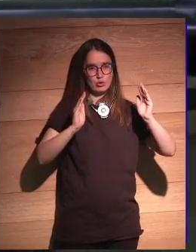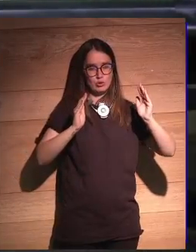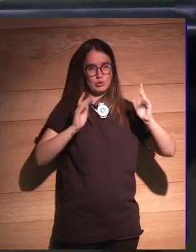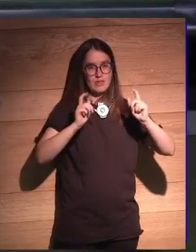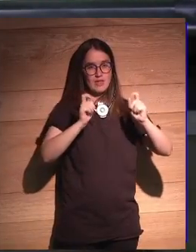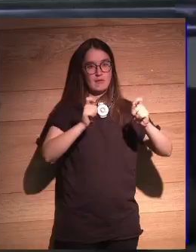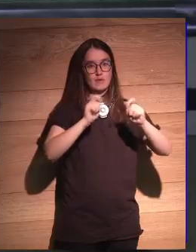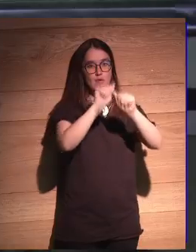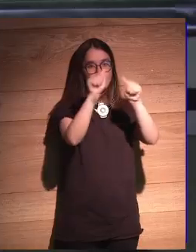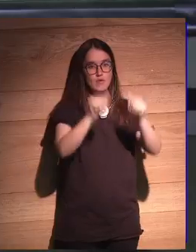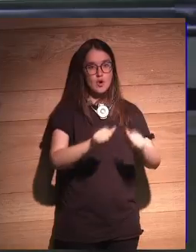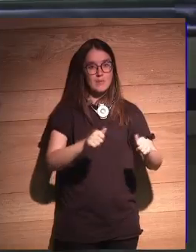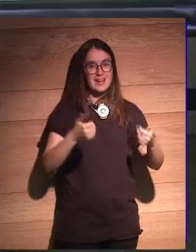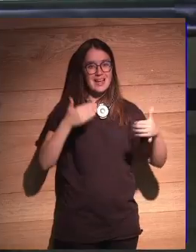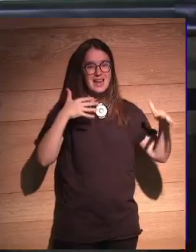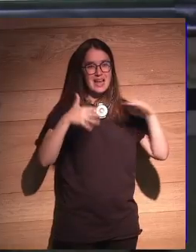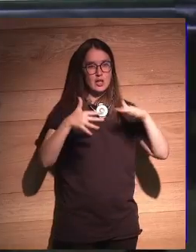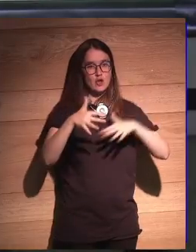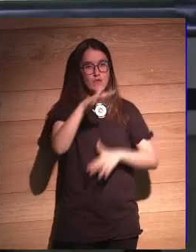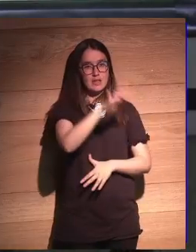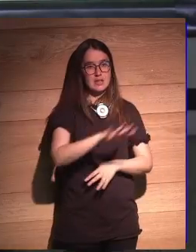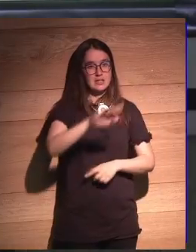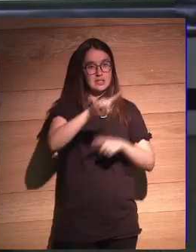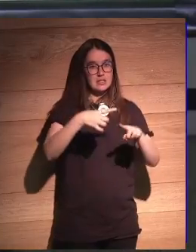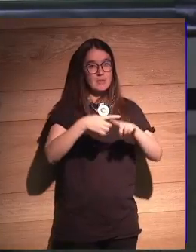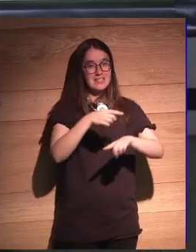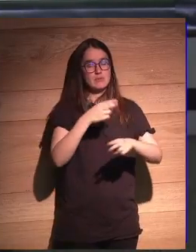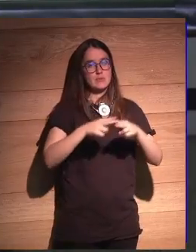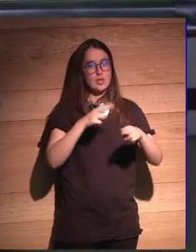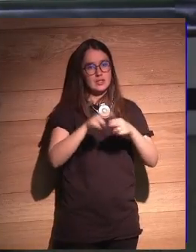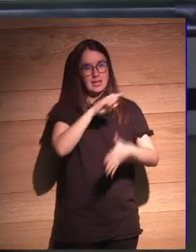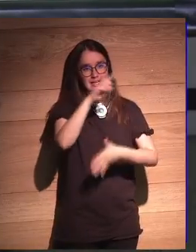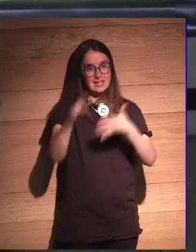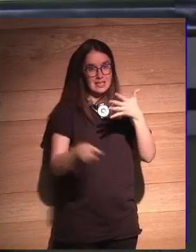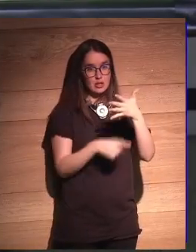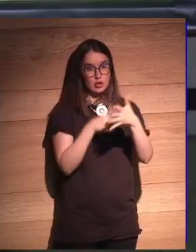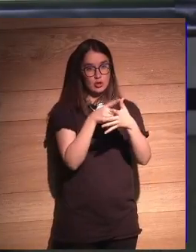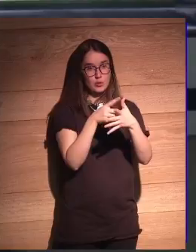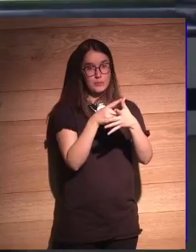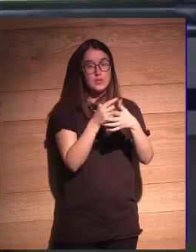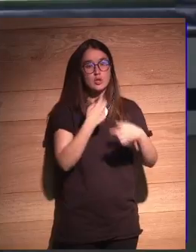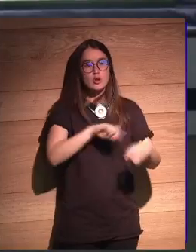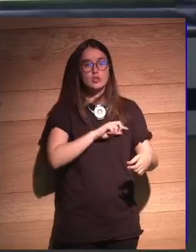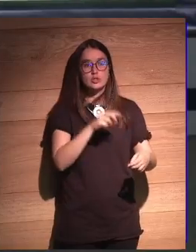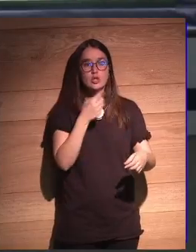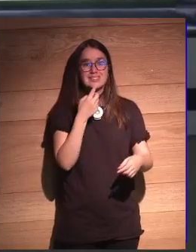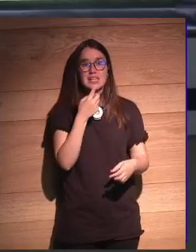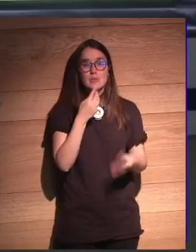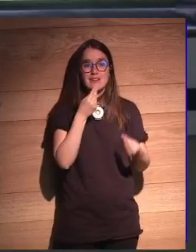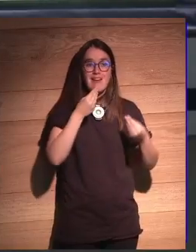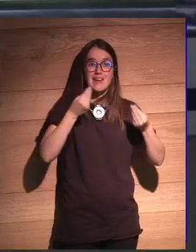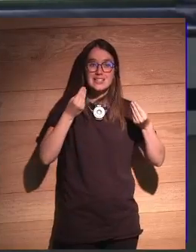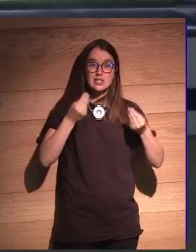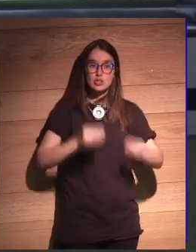state action and by policy. Fifth, we argue that the story isn't completely grim because there